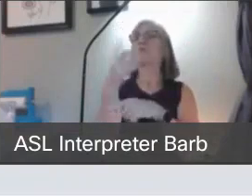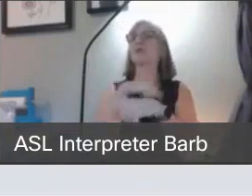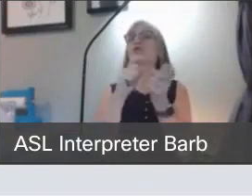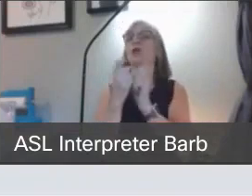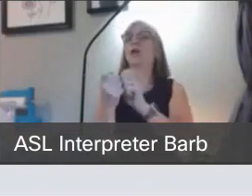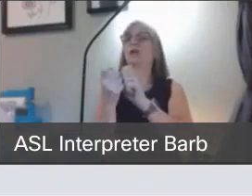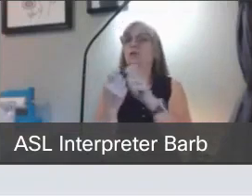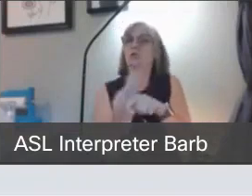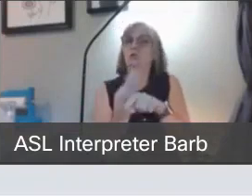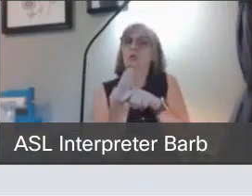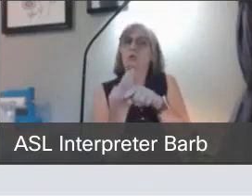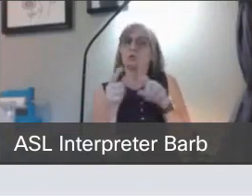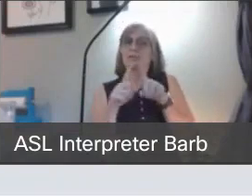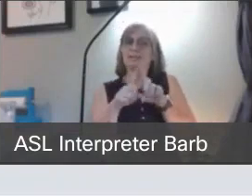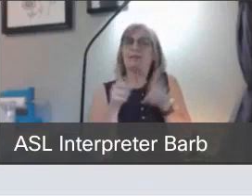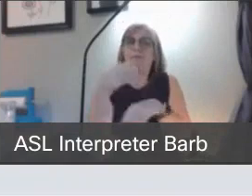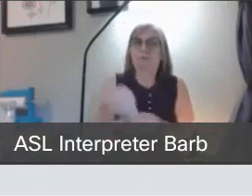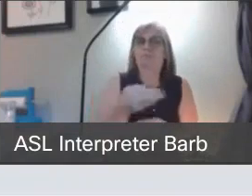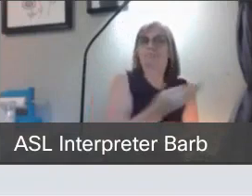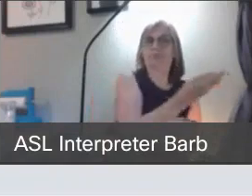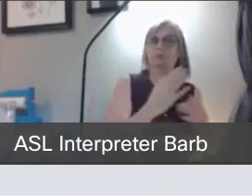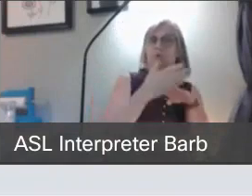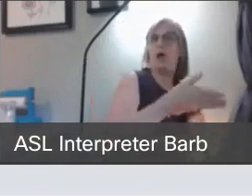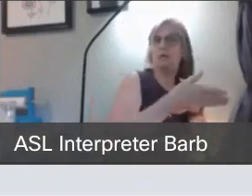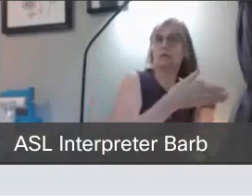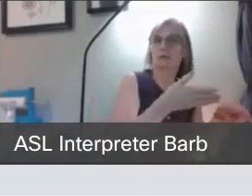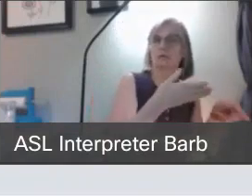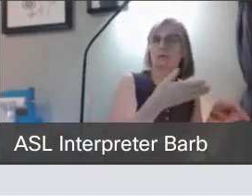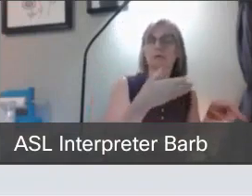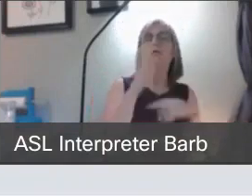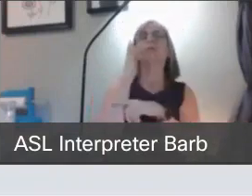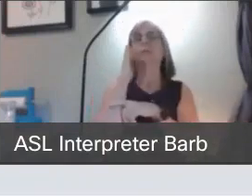we're sharing a lot of vehicle traffic on this bridge, but we don't on this bridge.